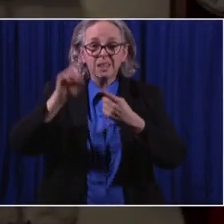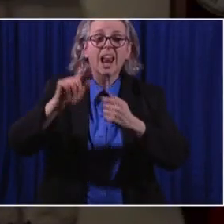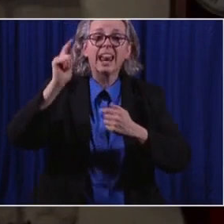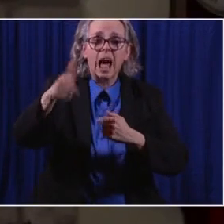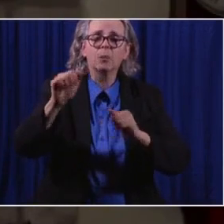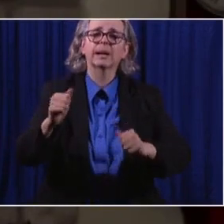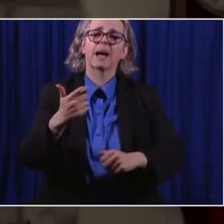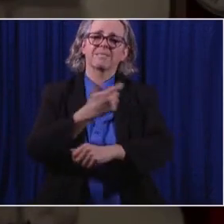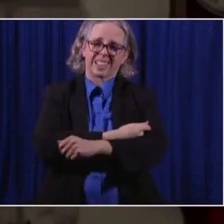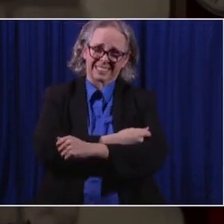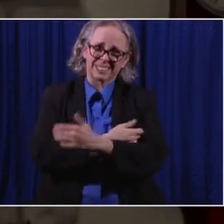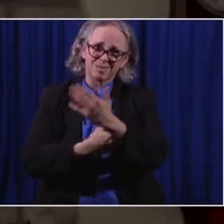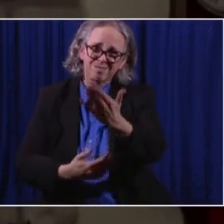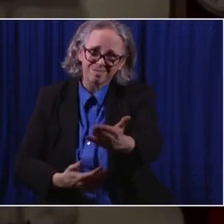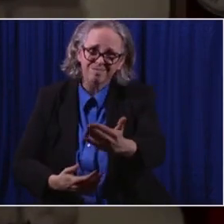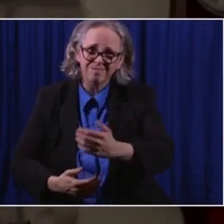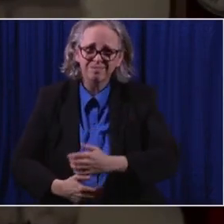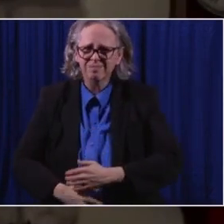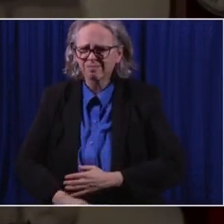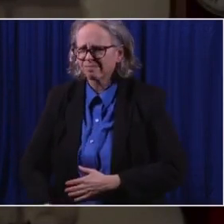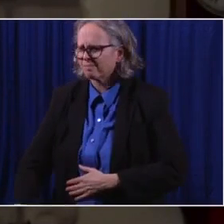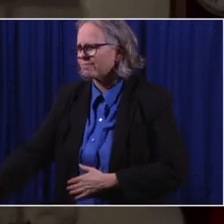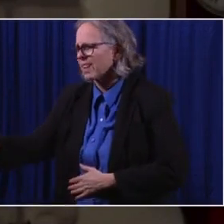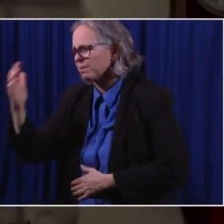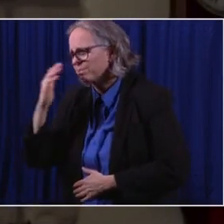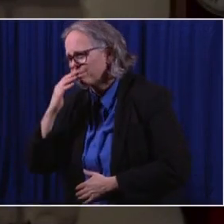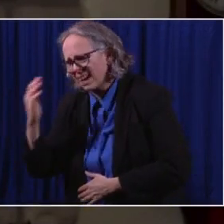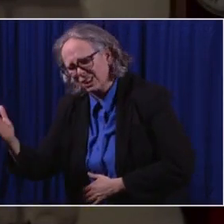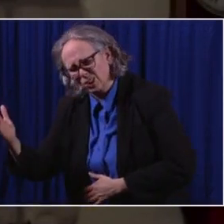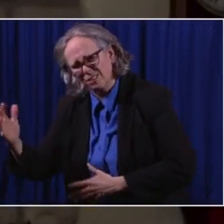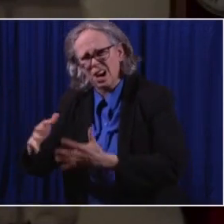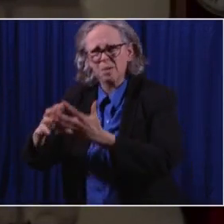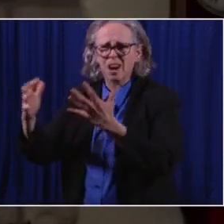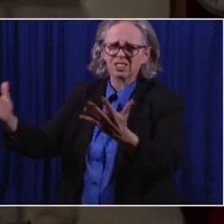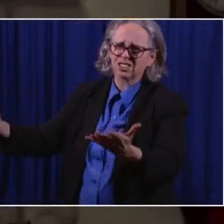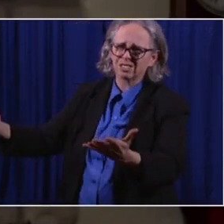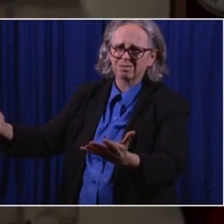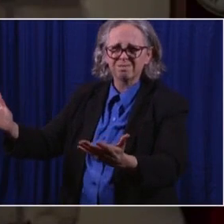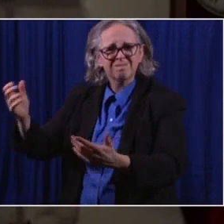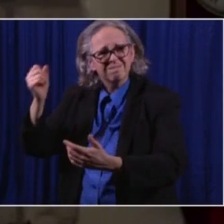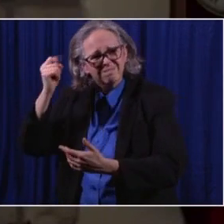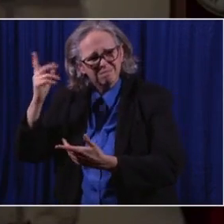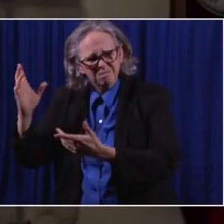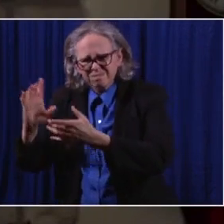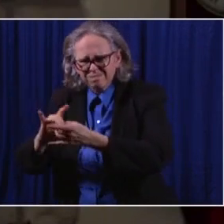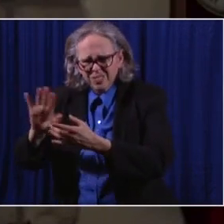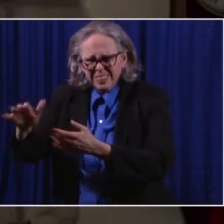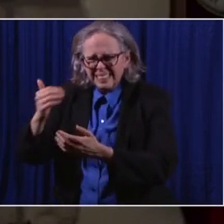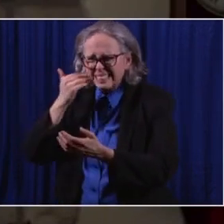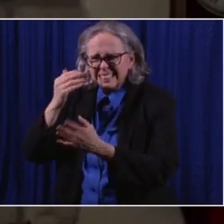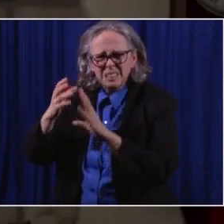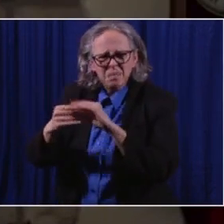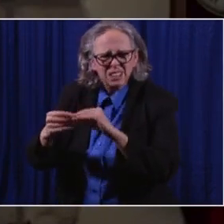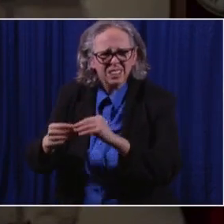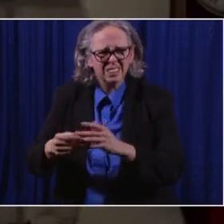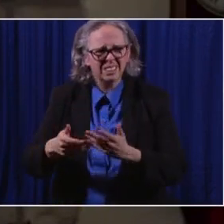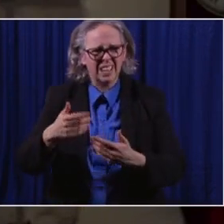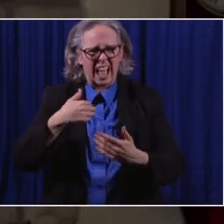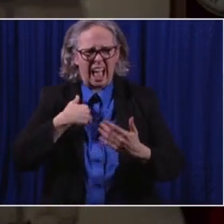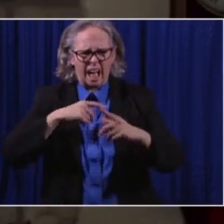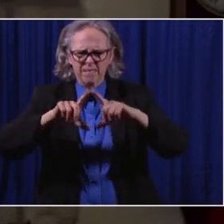message. Kind of to go along with Bruce's message, I want to read a card that I got opened yesterday.